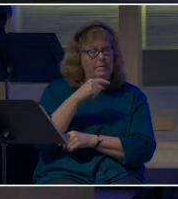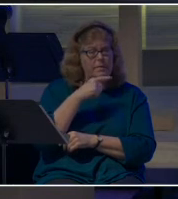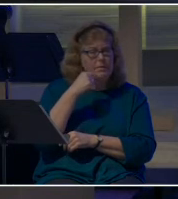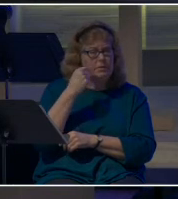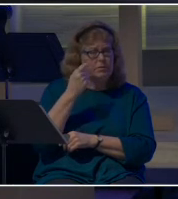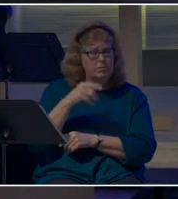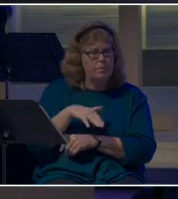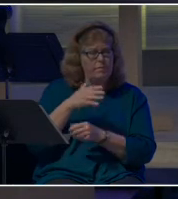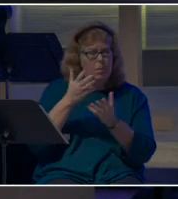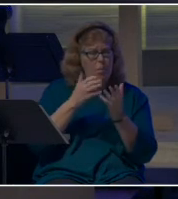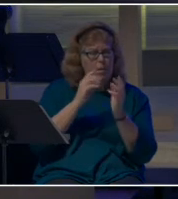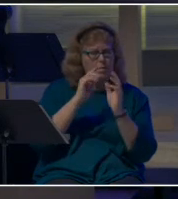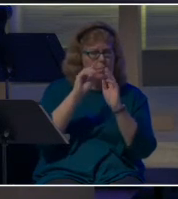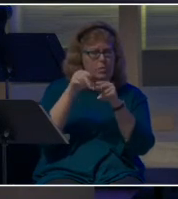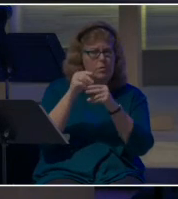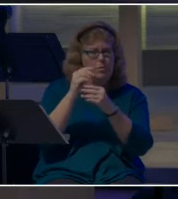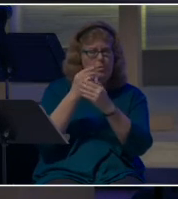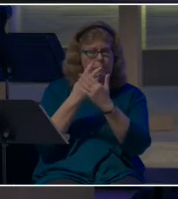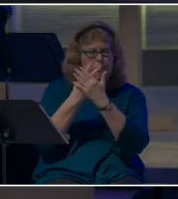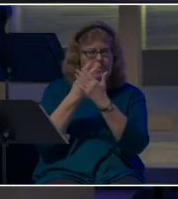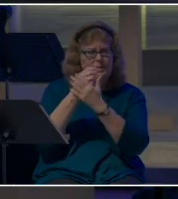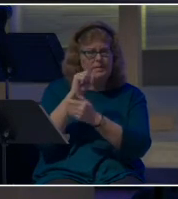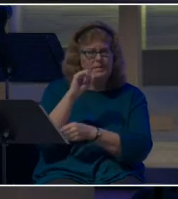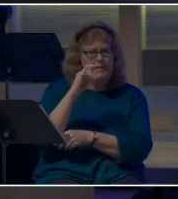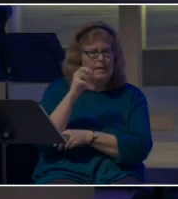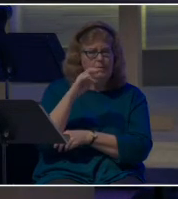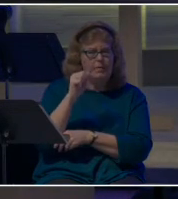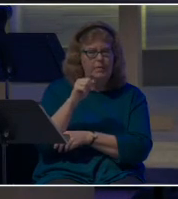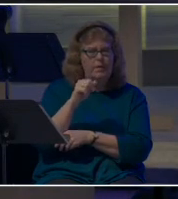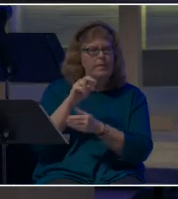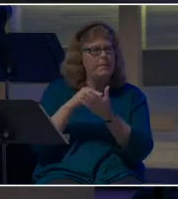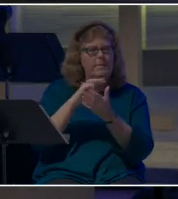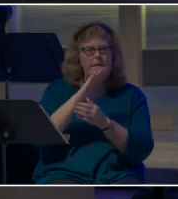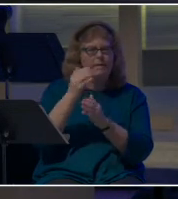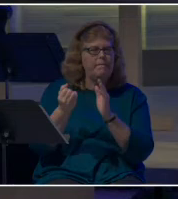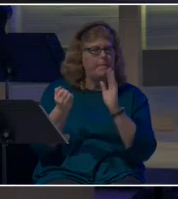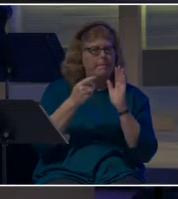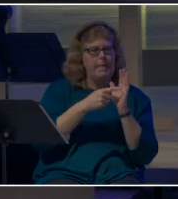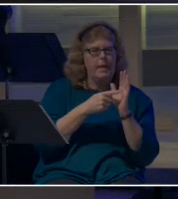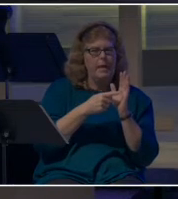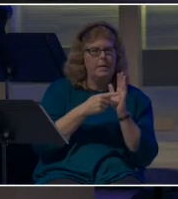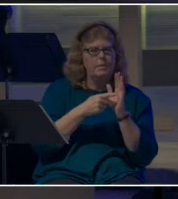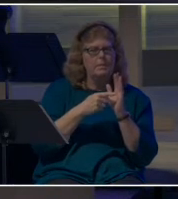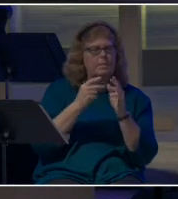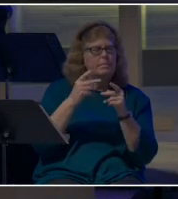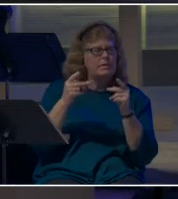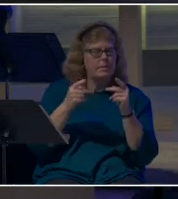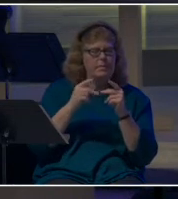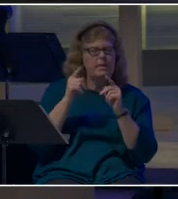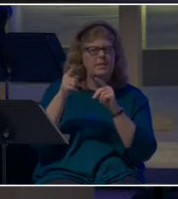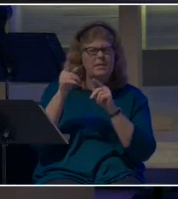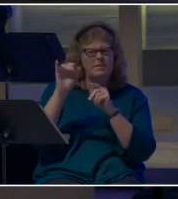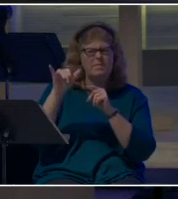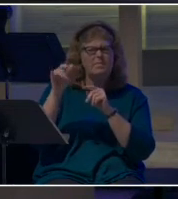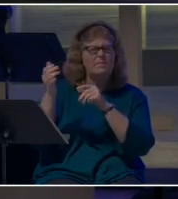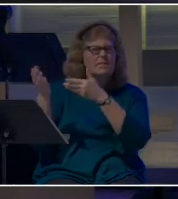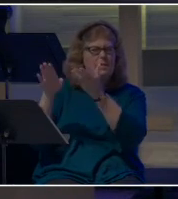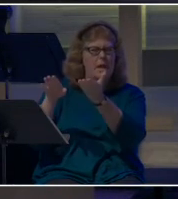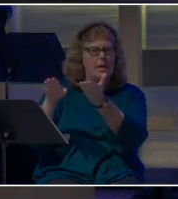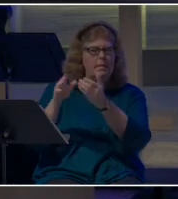wanted to put you in a prison in Siberia, it's because they never wanted you to come back. That's a place that you go to die.